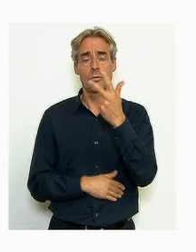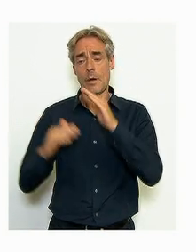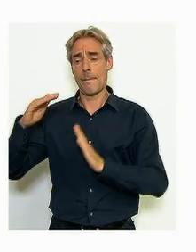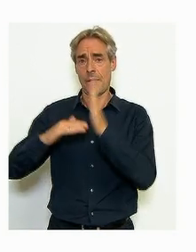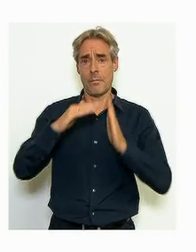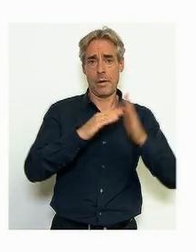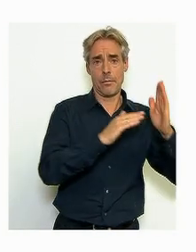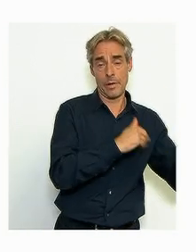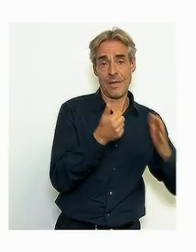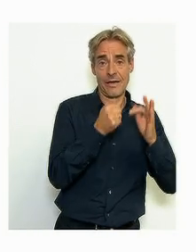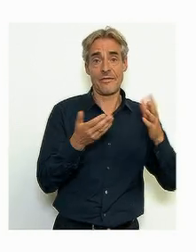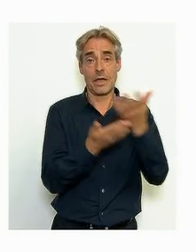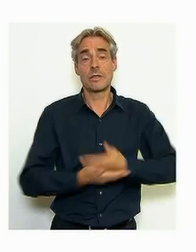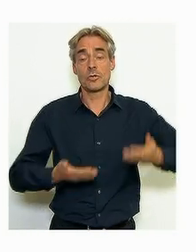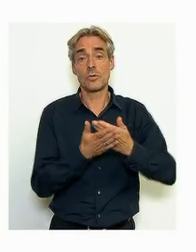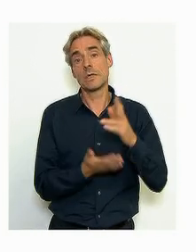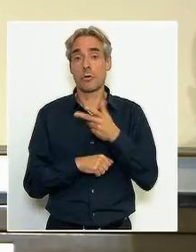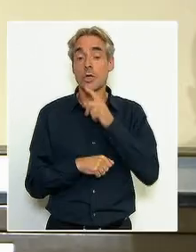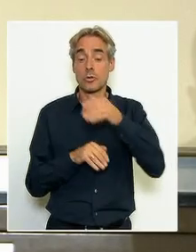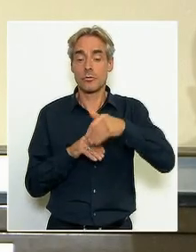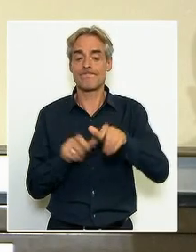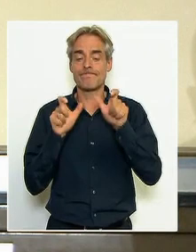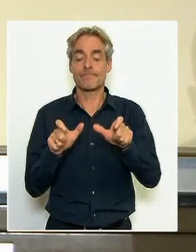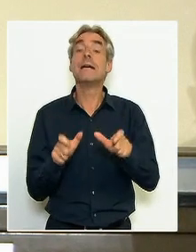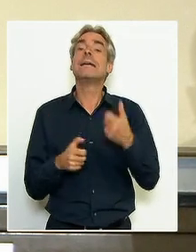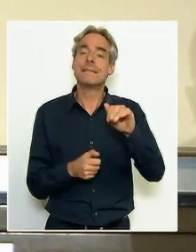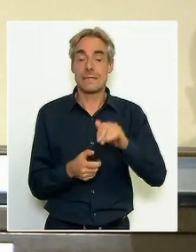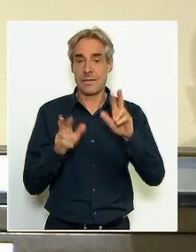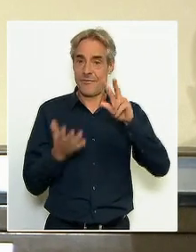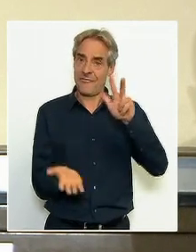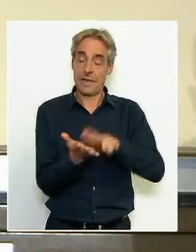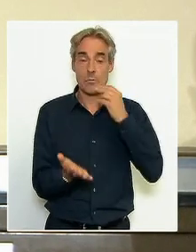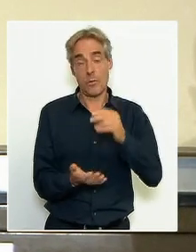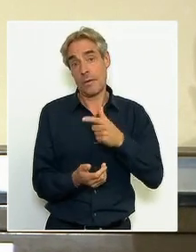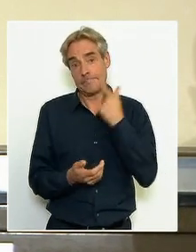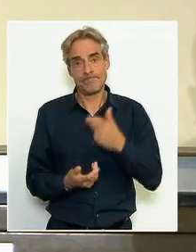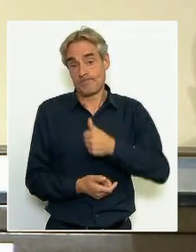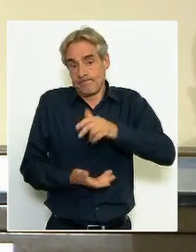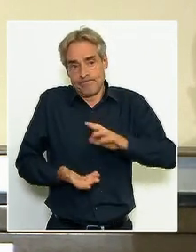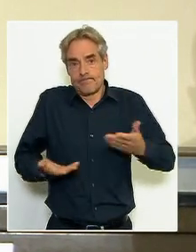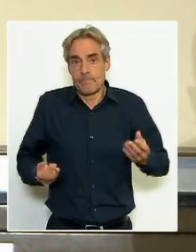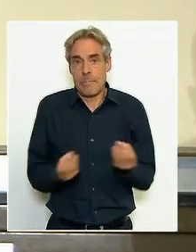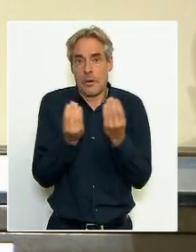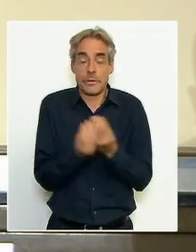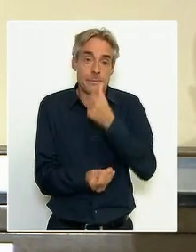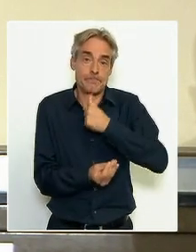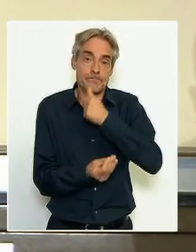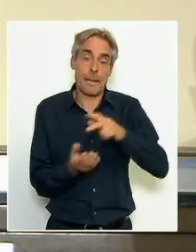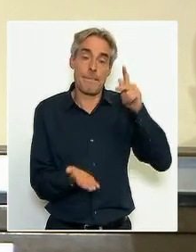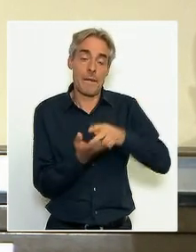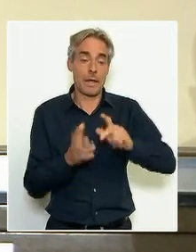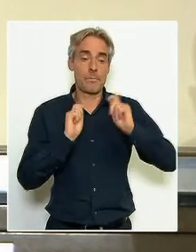a so-called maximum alert zone. If this trend is confirmed, we will have no choice but to place